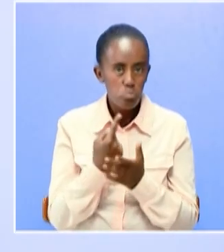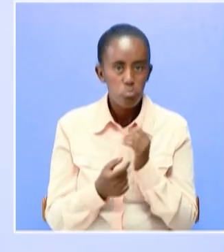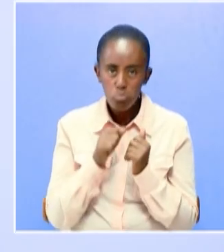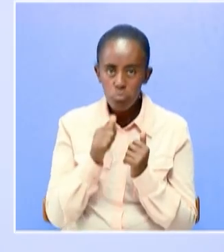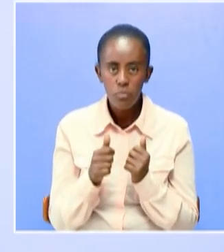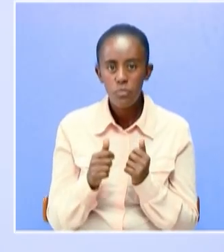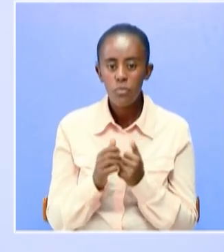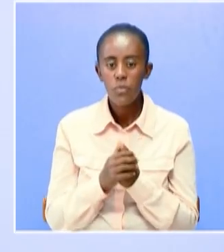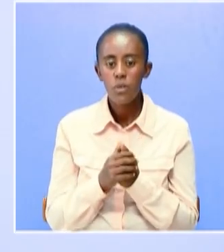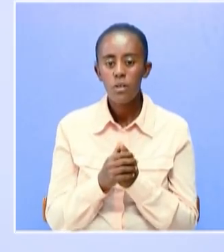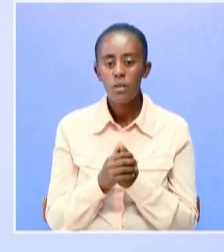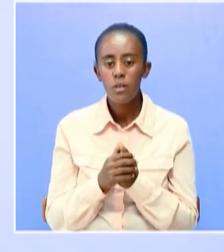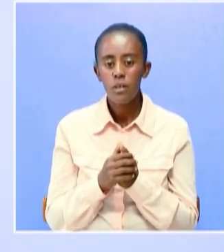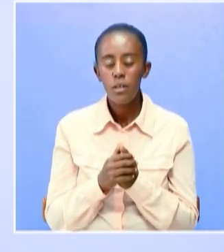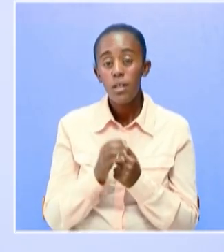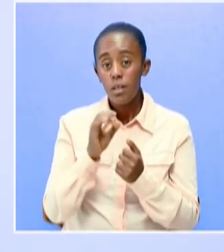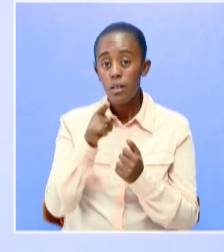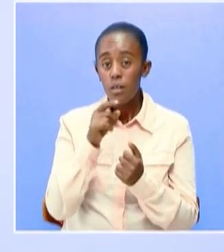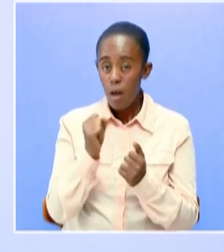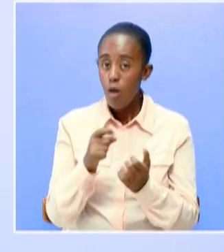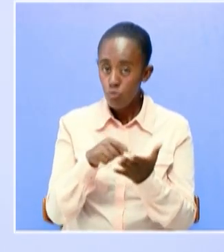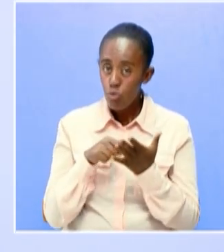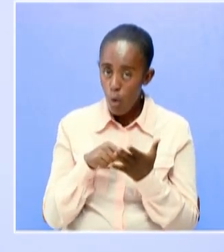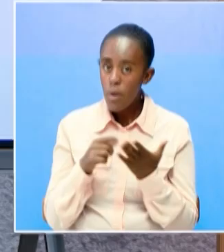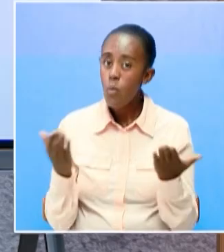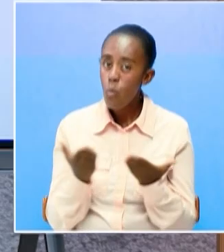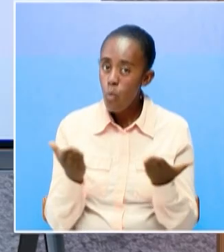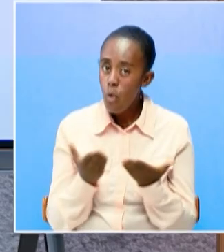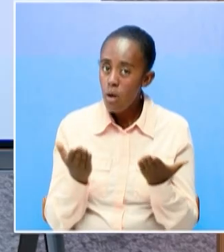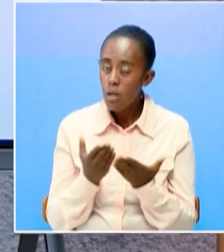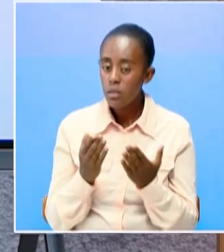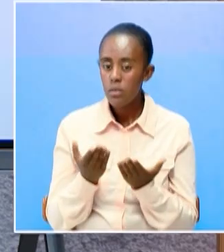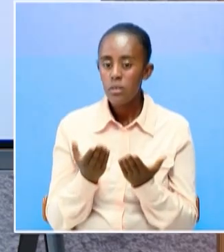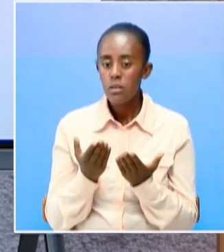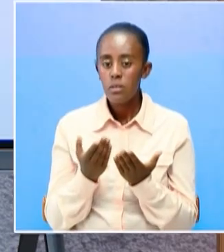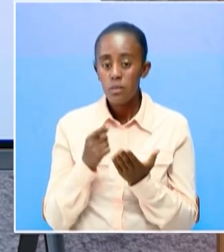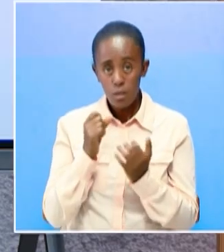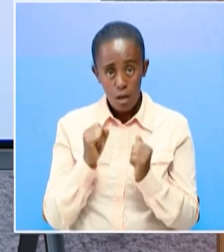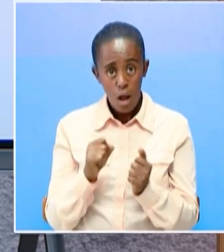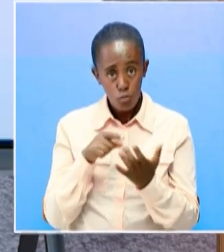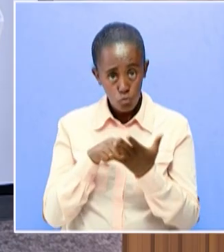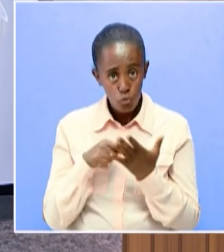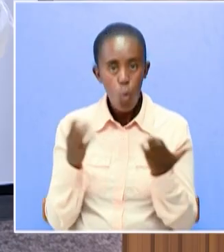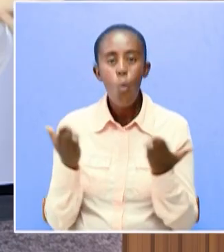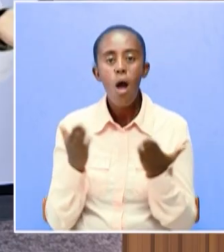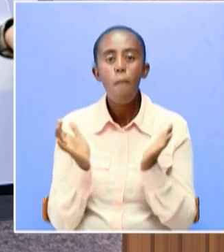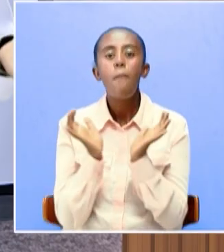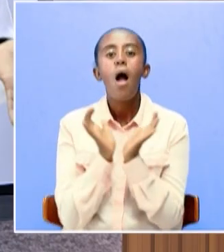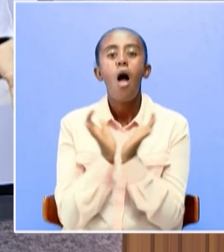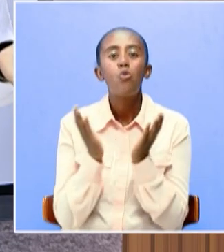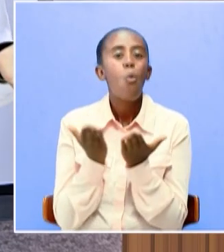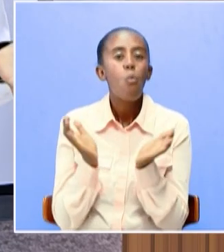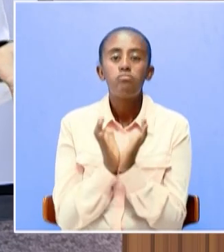this one here? Can you show me where? Can you show me where the Mercato is,